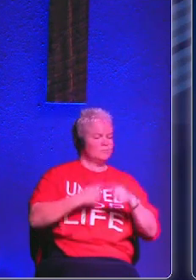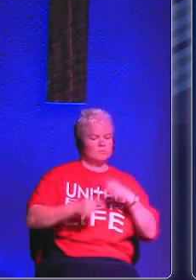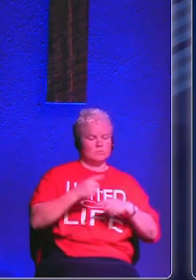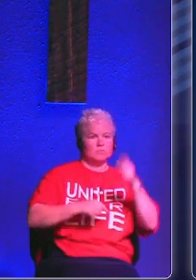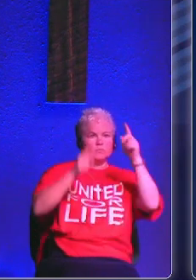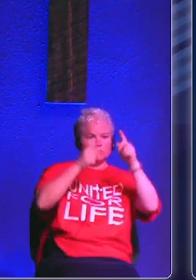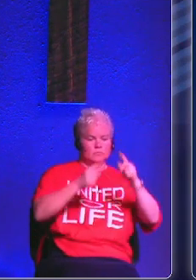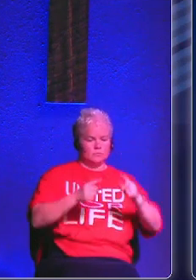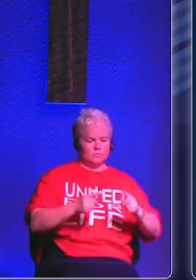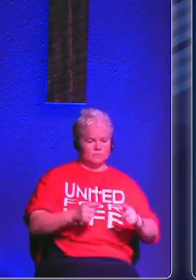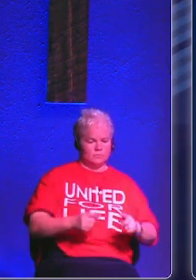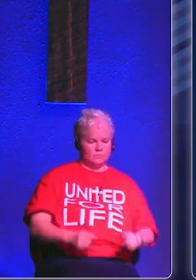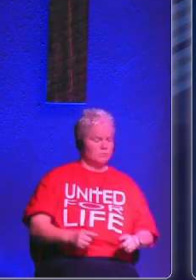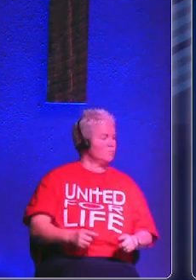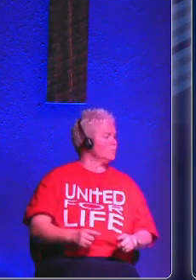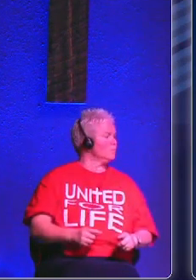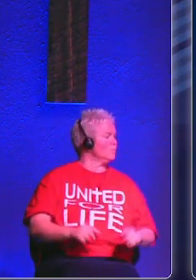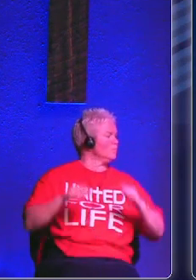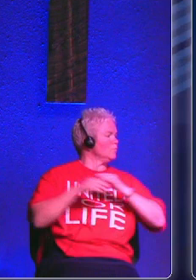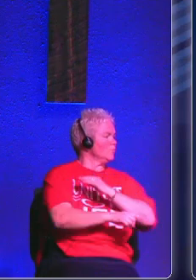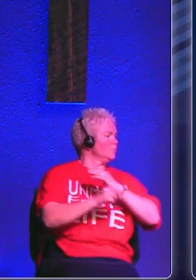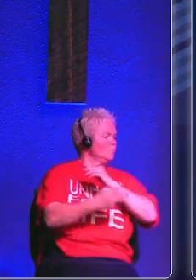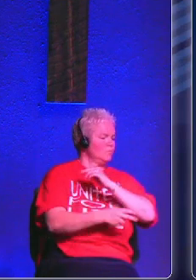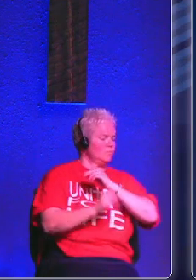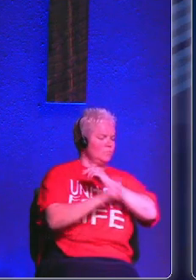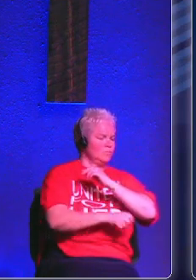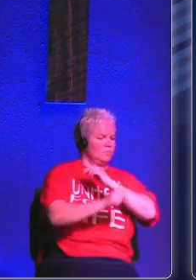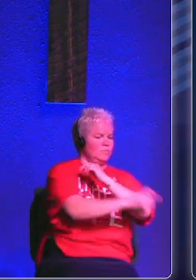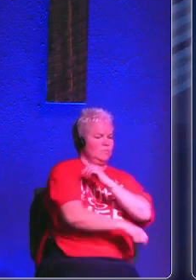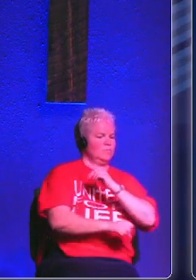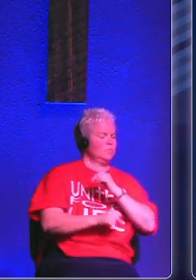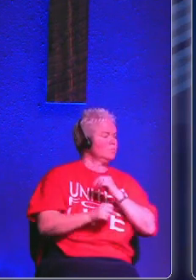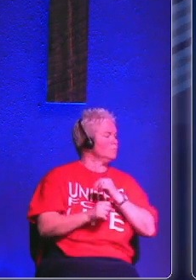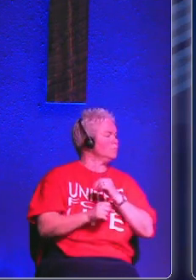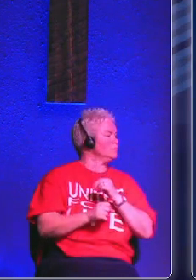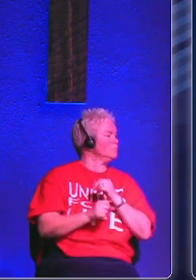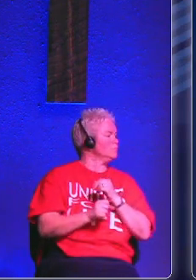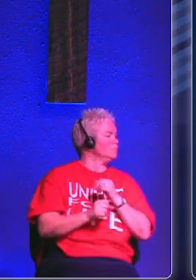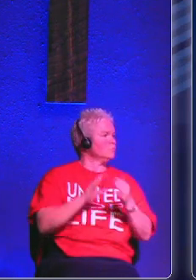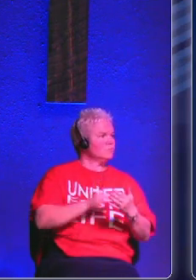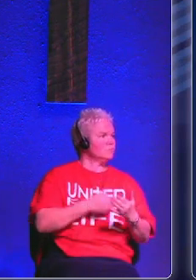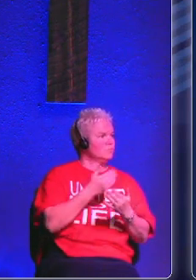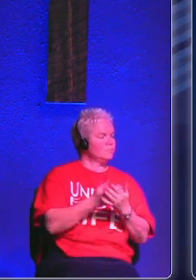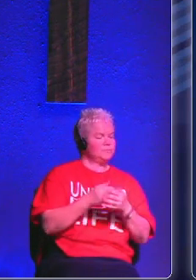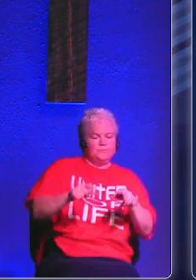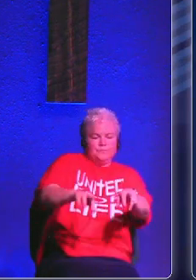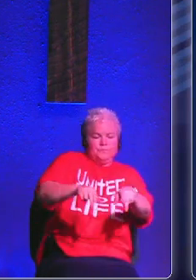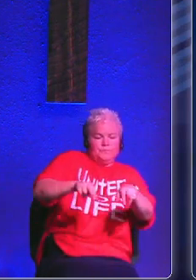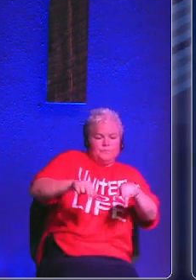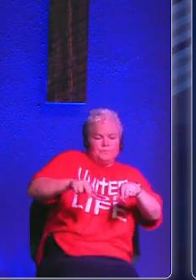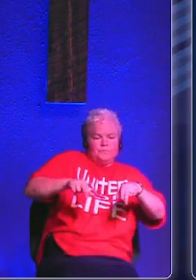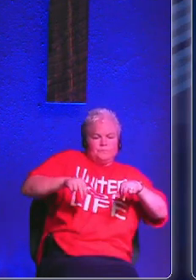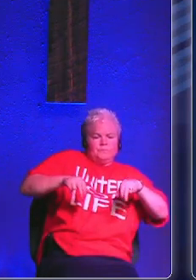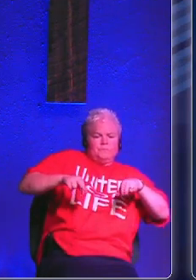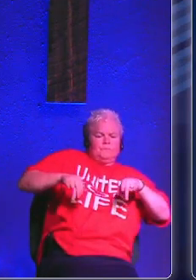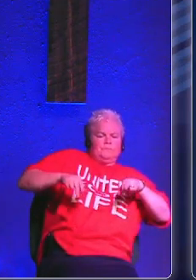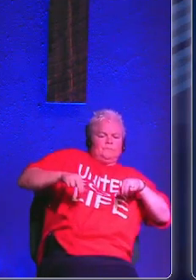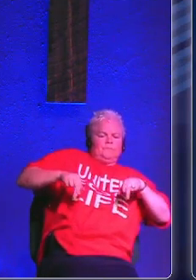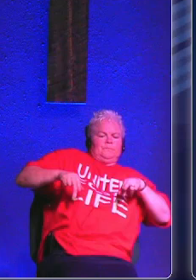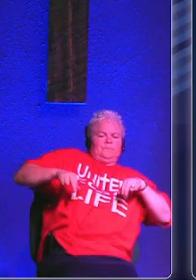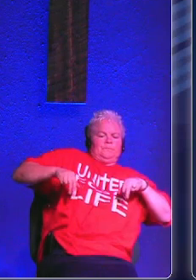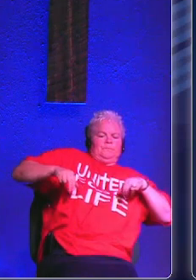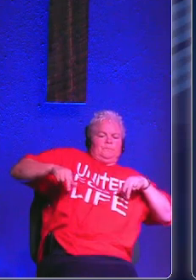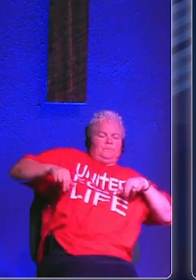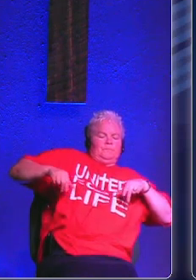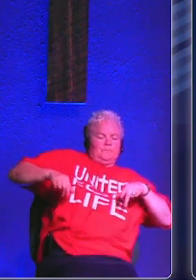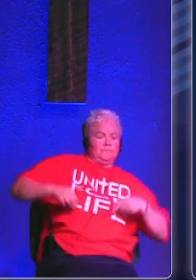right? The punishment is told to them. They all of a sudden tried to backtrack.